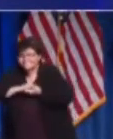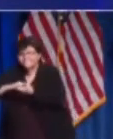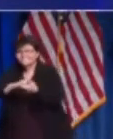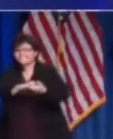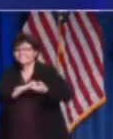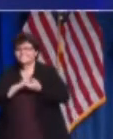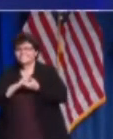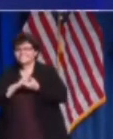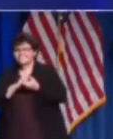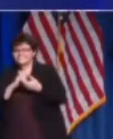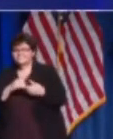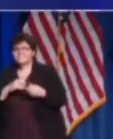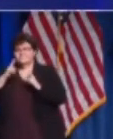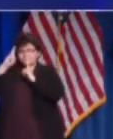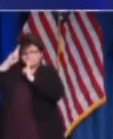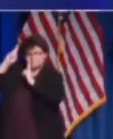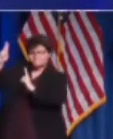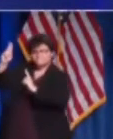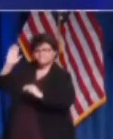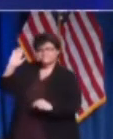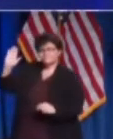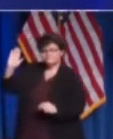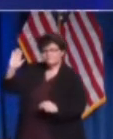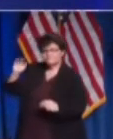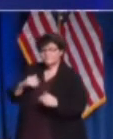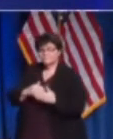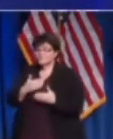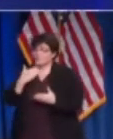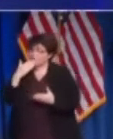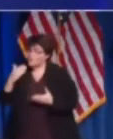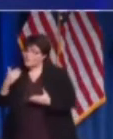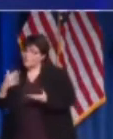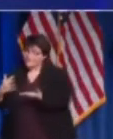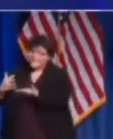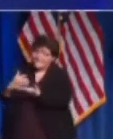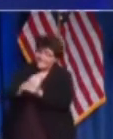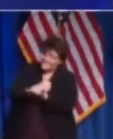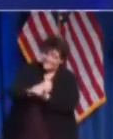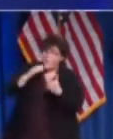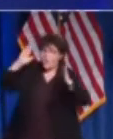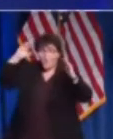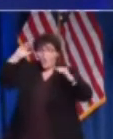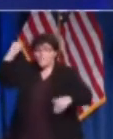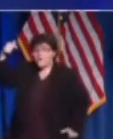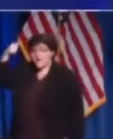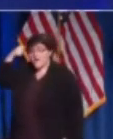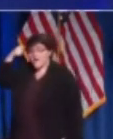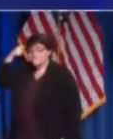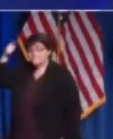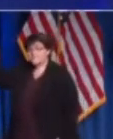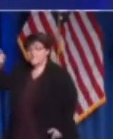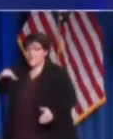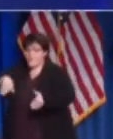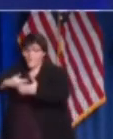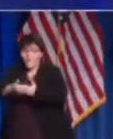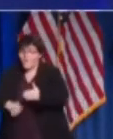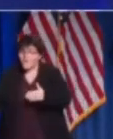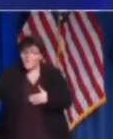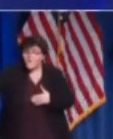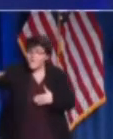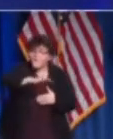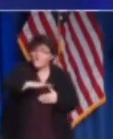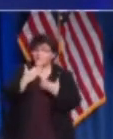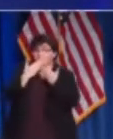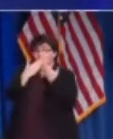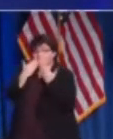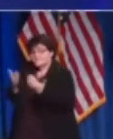will. When times are prosperous, may the governors and each of our hearts be thankful.